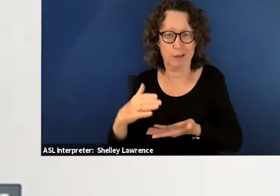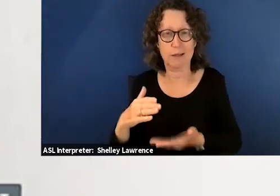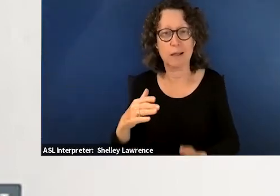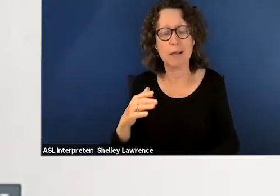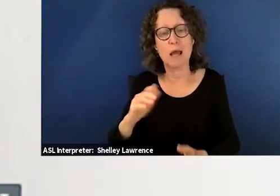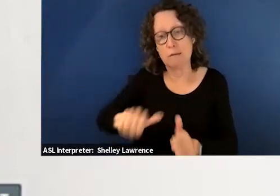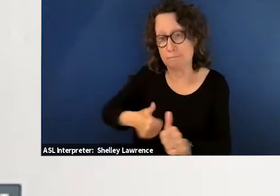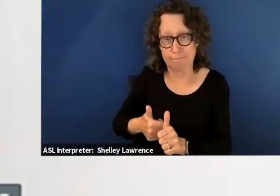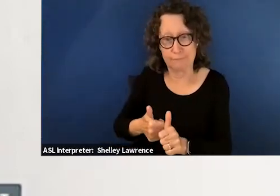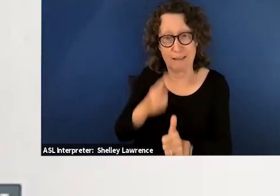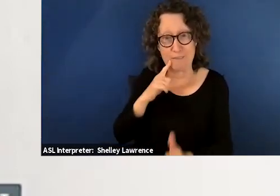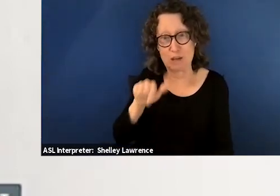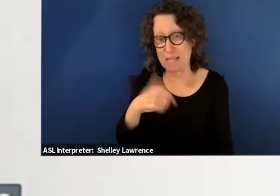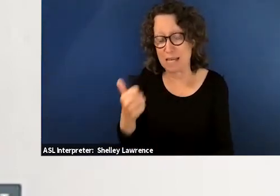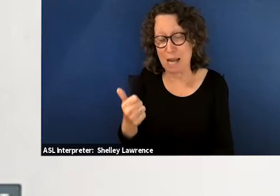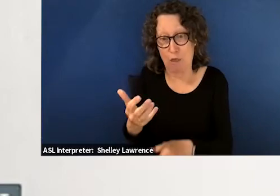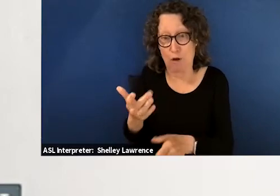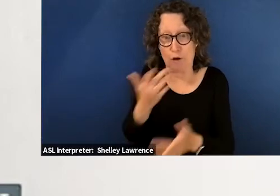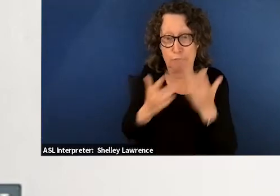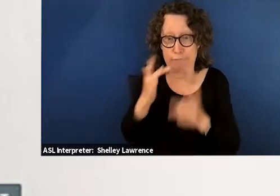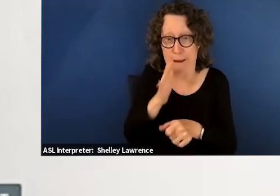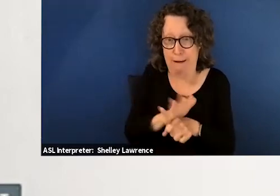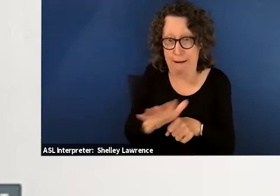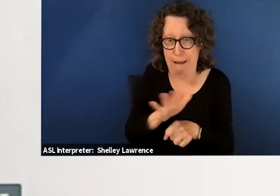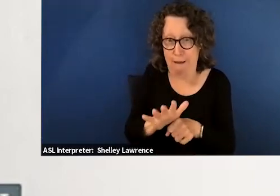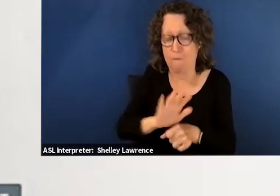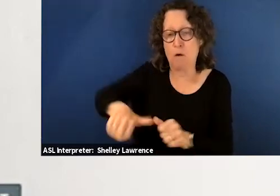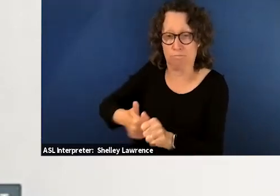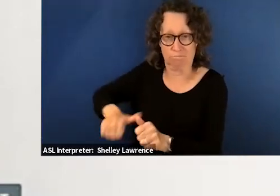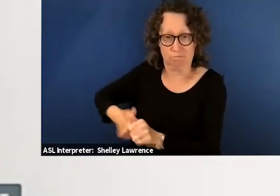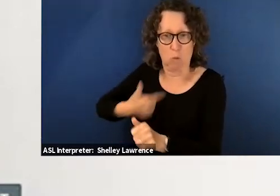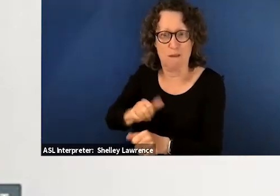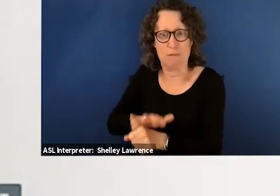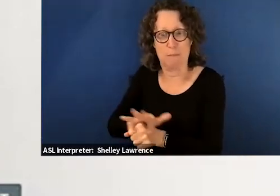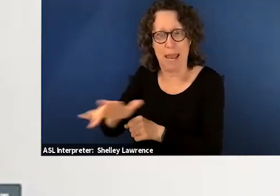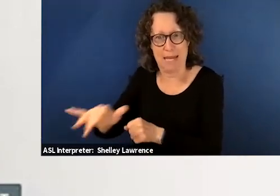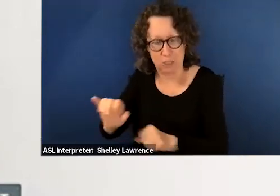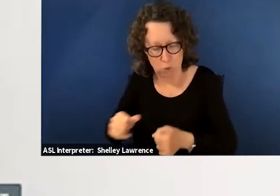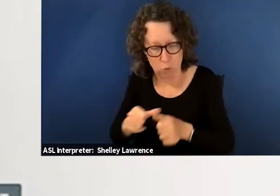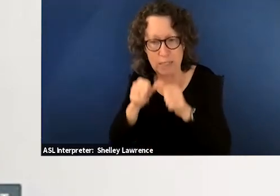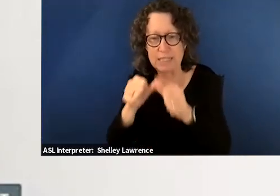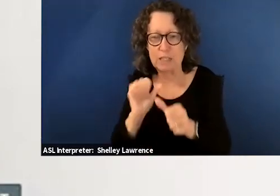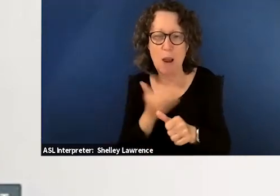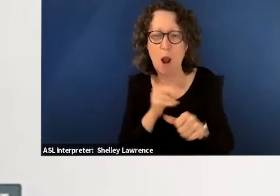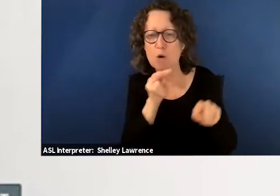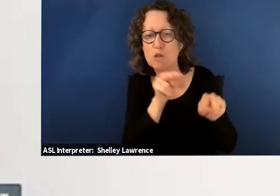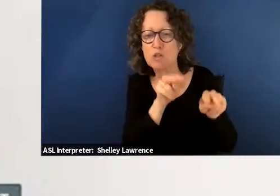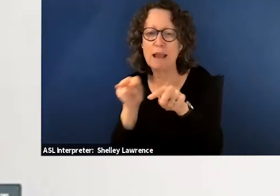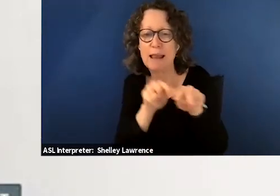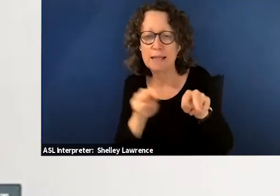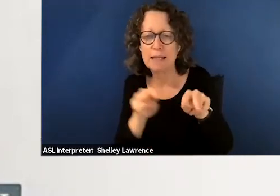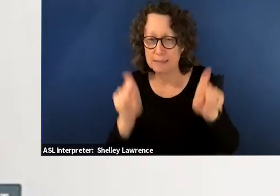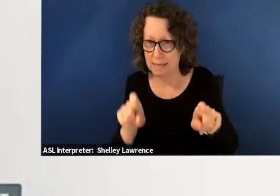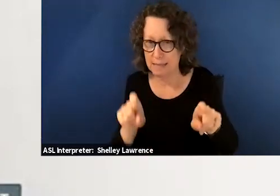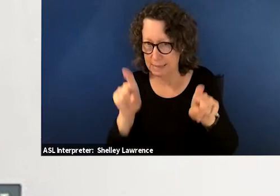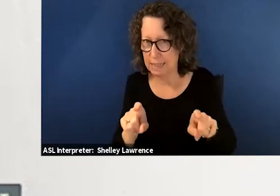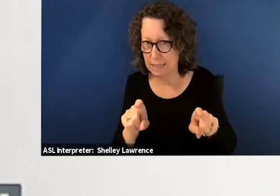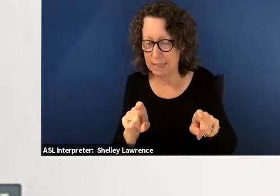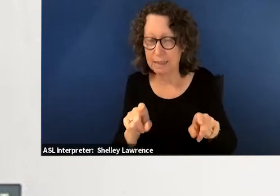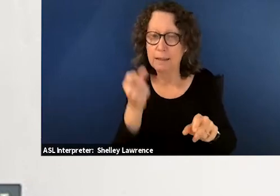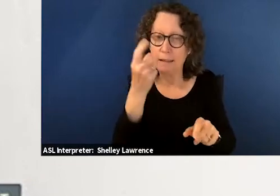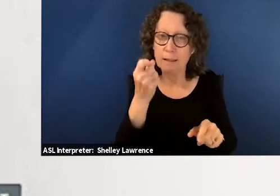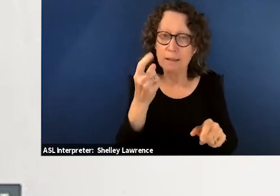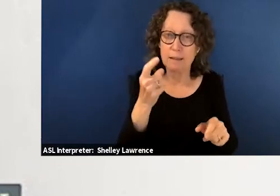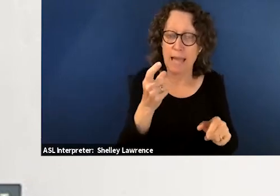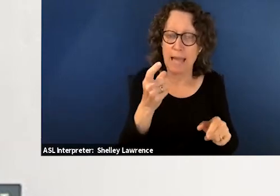in case there's another shortage, we'll have plenty to continue doing the surveillance testing as long as we need